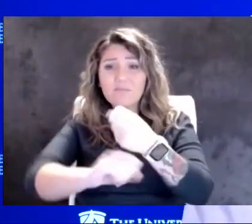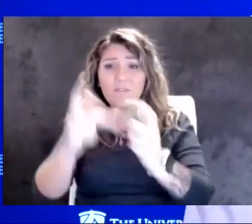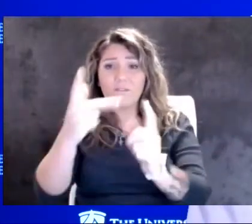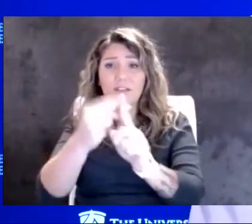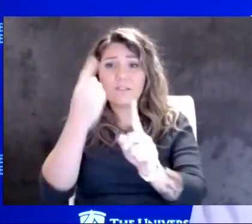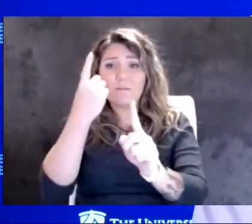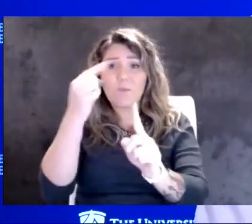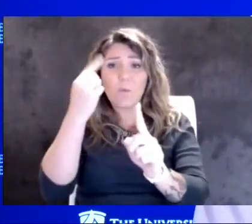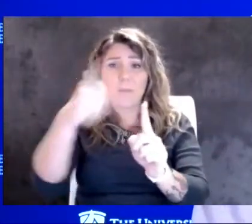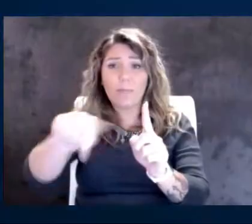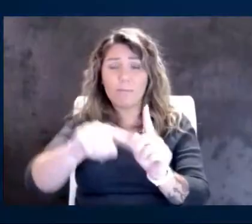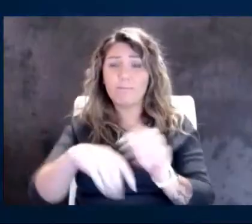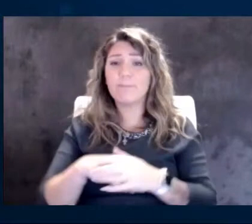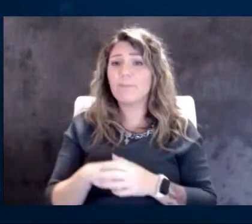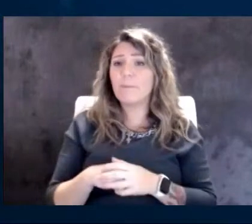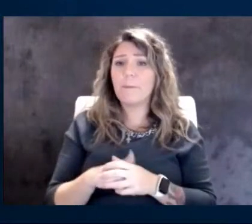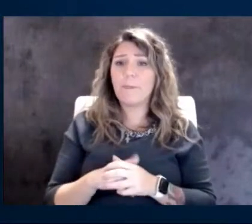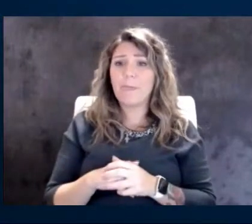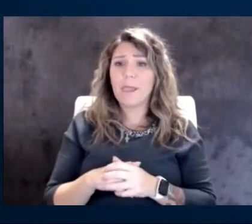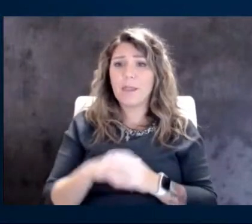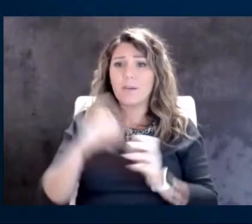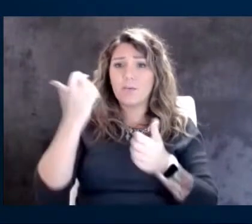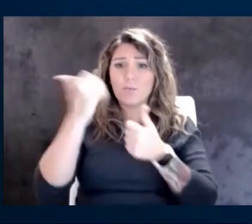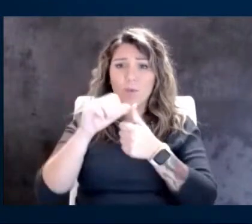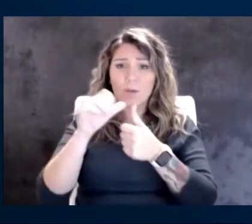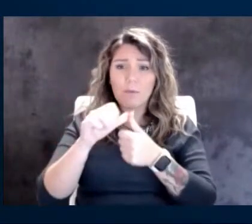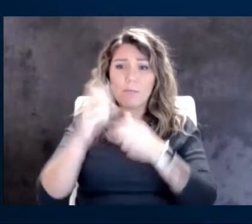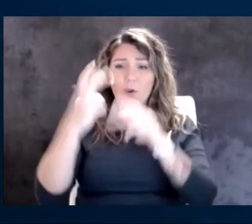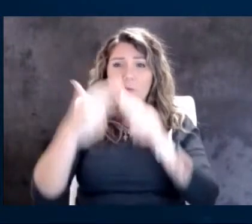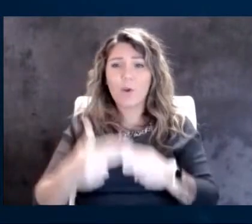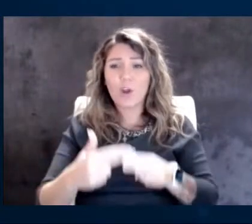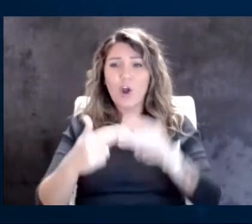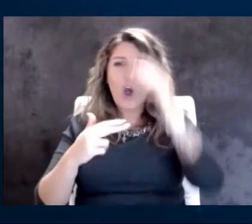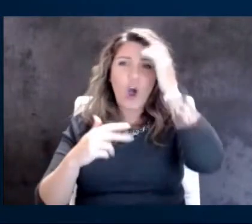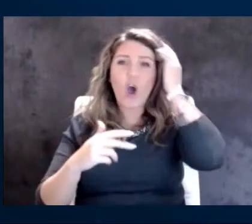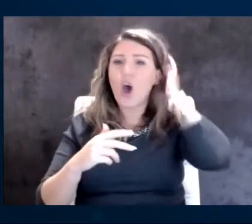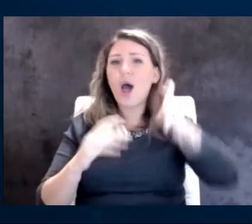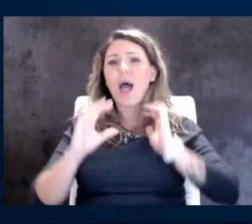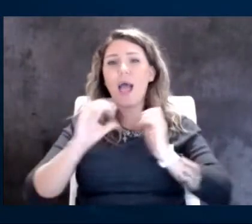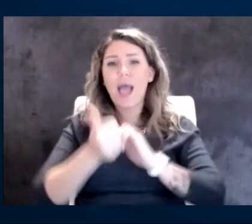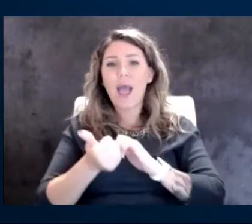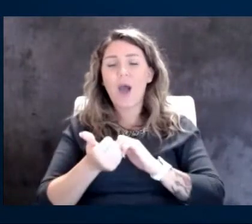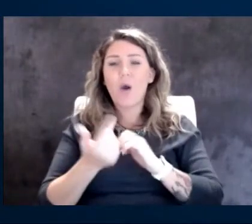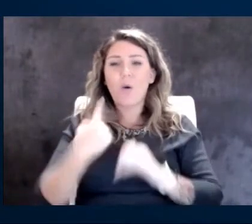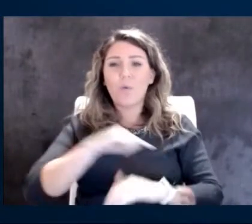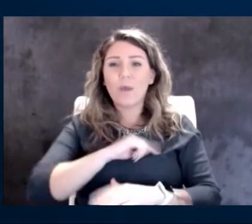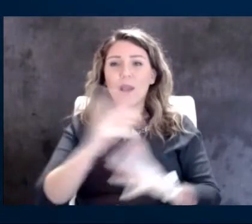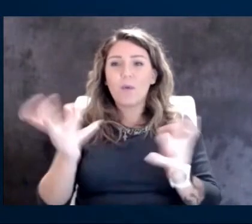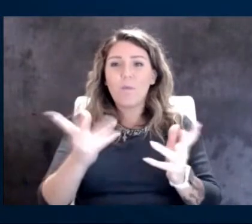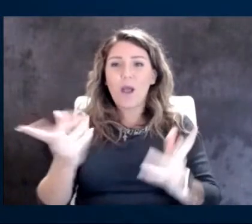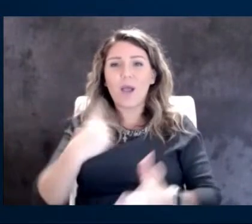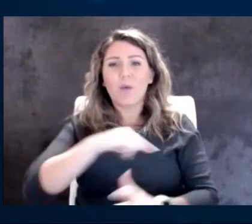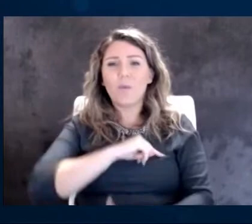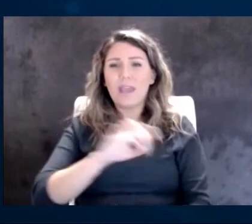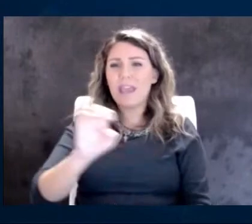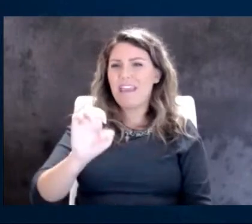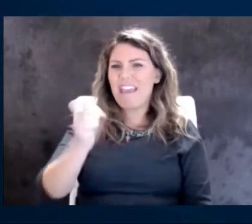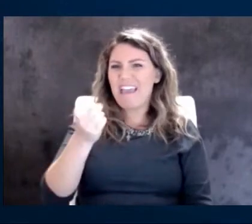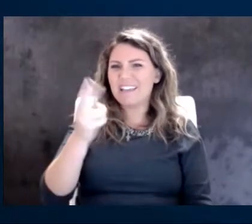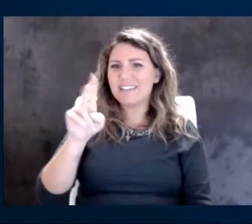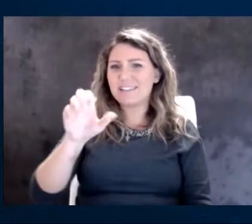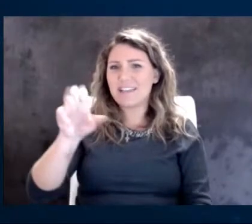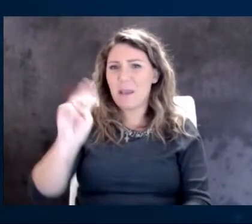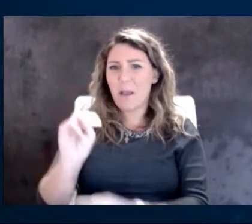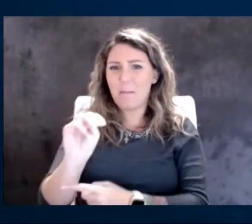well. All right. Remember, I would call this the how we, what we axiom. You say, what the heck is that? How we, what